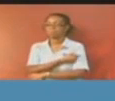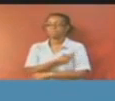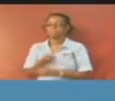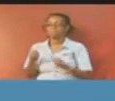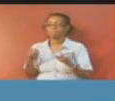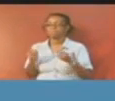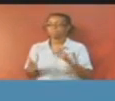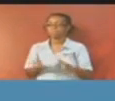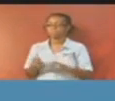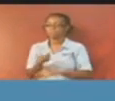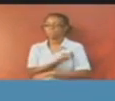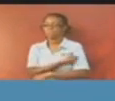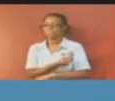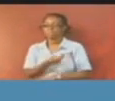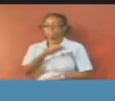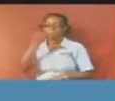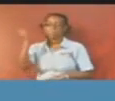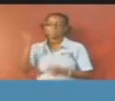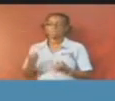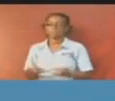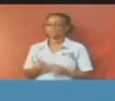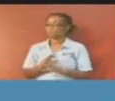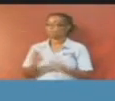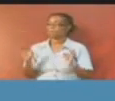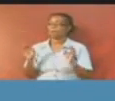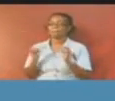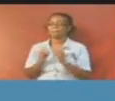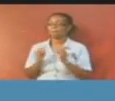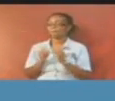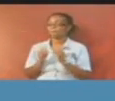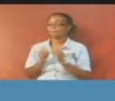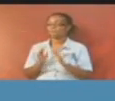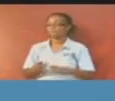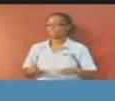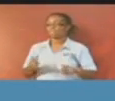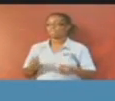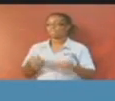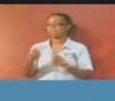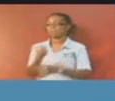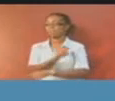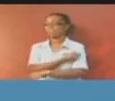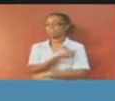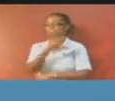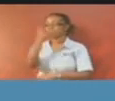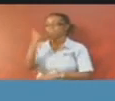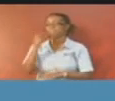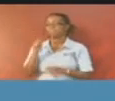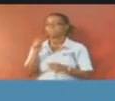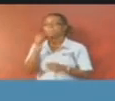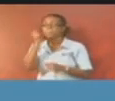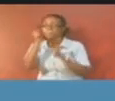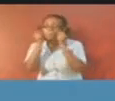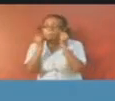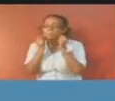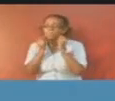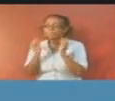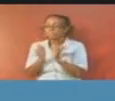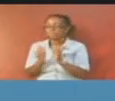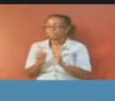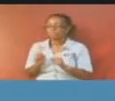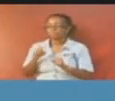of vaccines, and vaccines again are the most important public health interventions in history, having led to eradication of smallpox